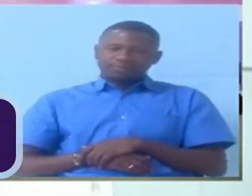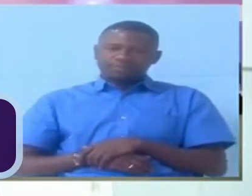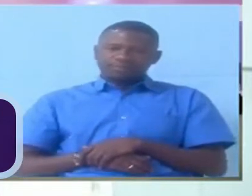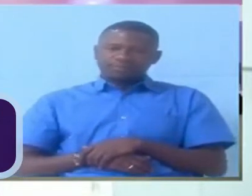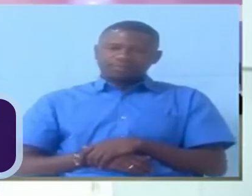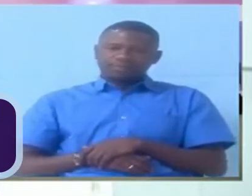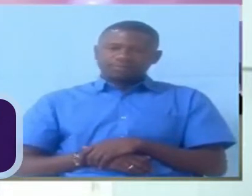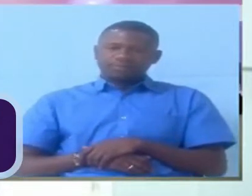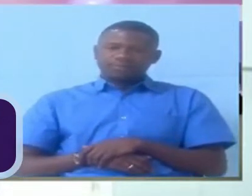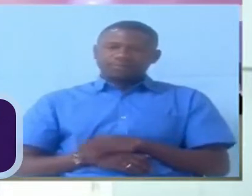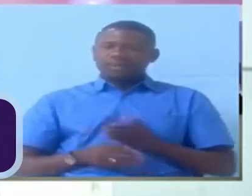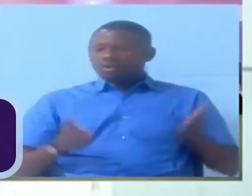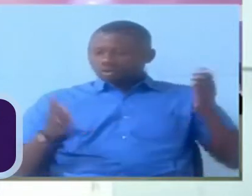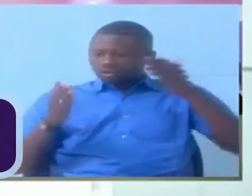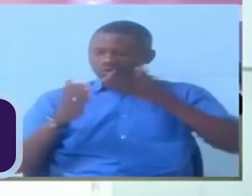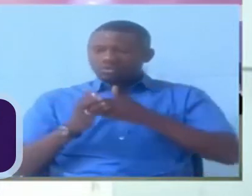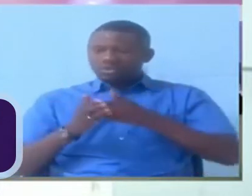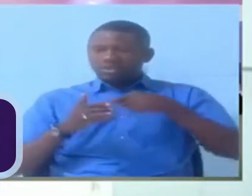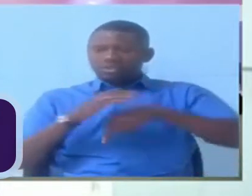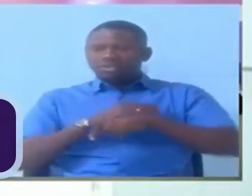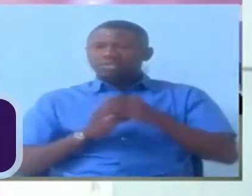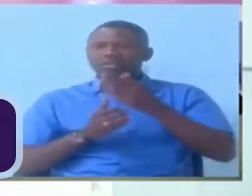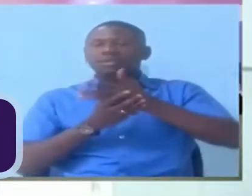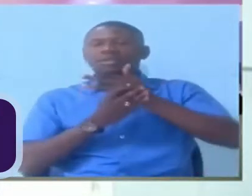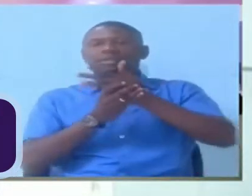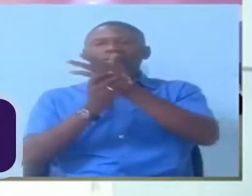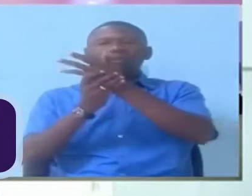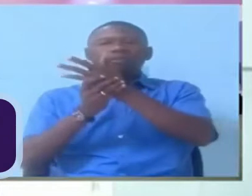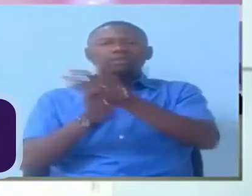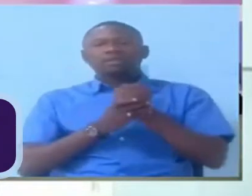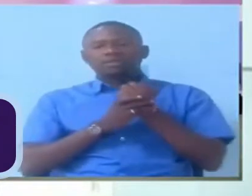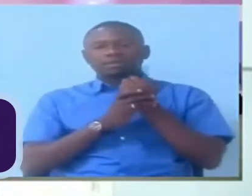fasongolo certificate fasongolo e buka wol keno ila file o kono.